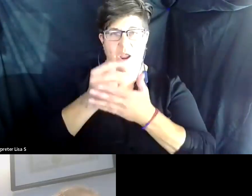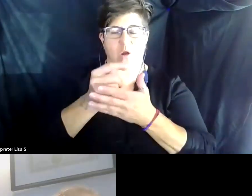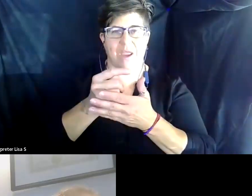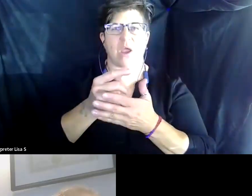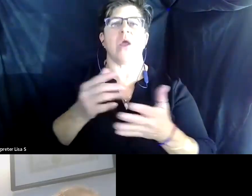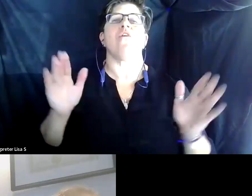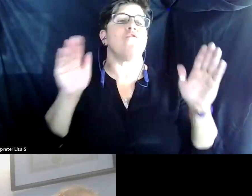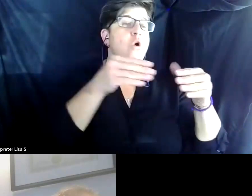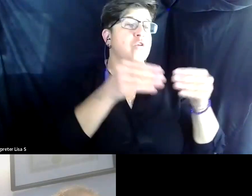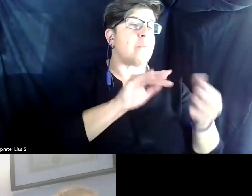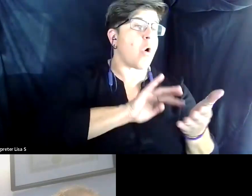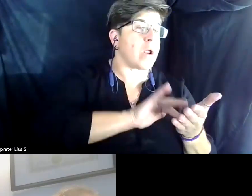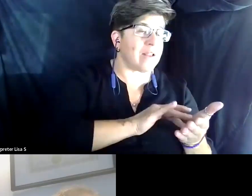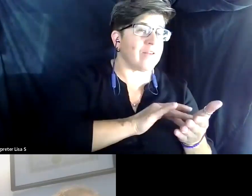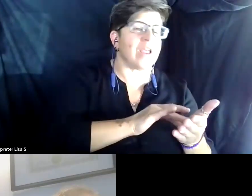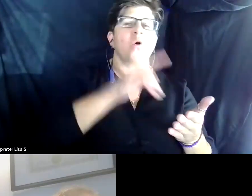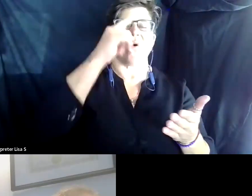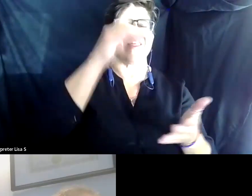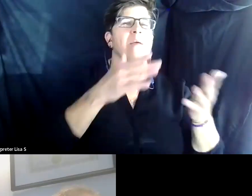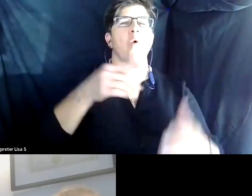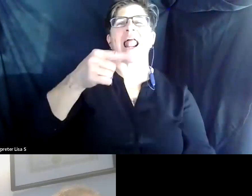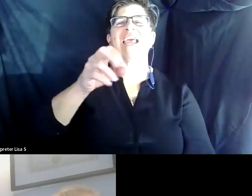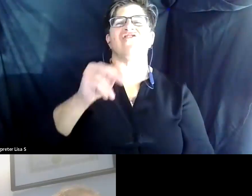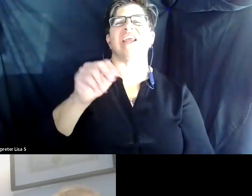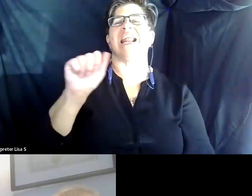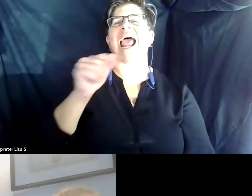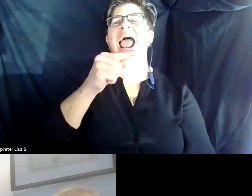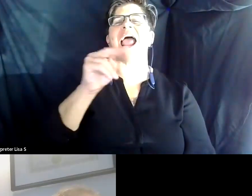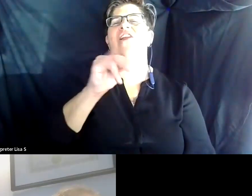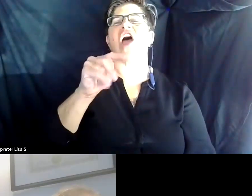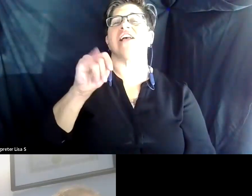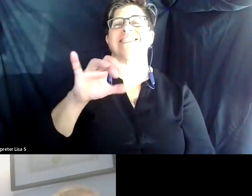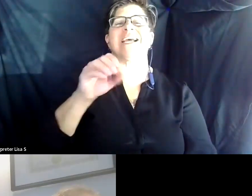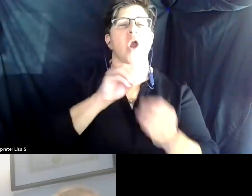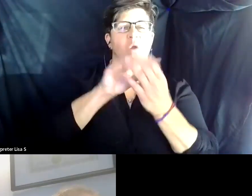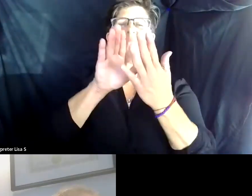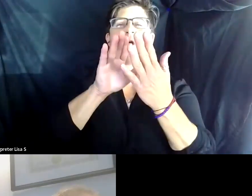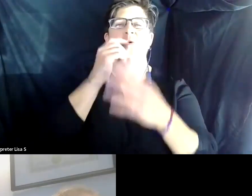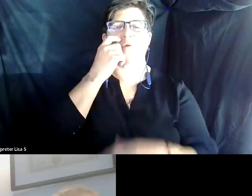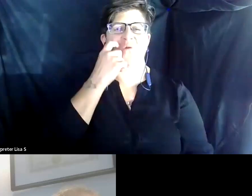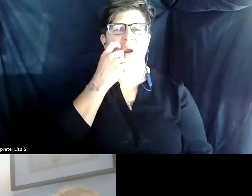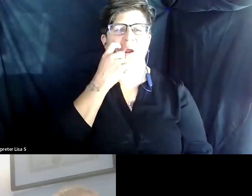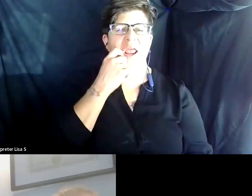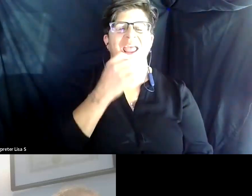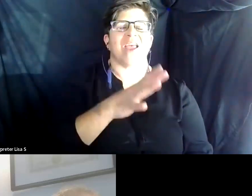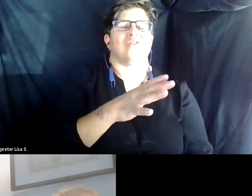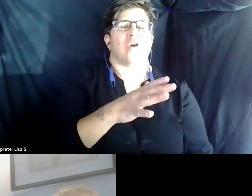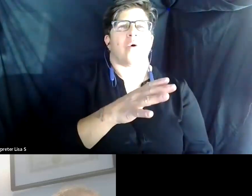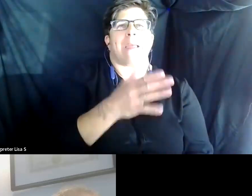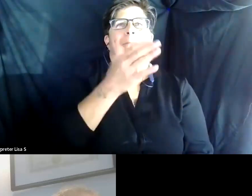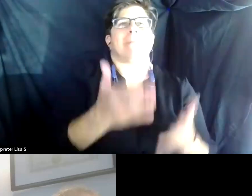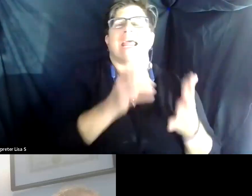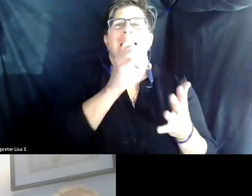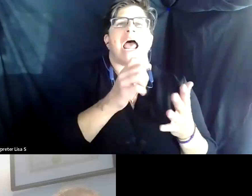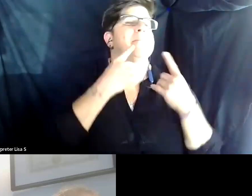about more like a gene agnostic approach. So for example, the beta carotene not necessarily will work for all RP patients, but